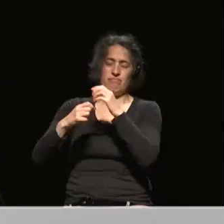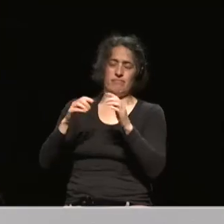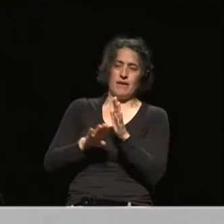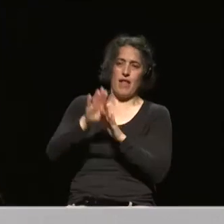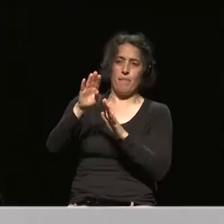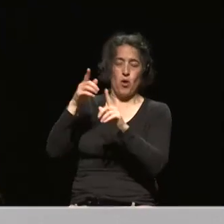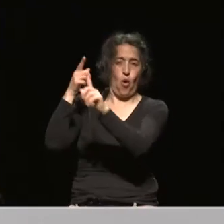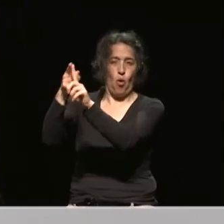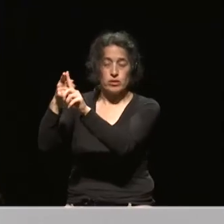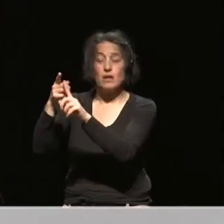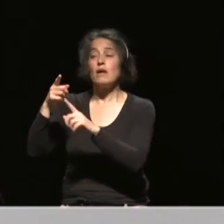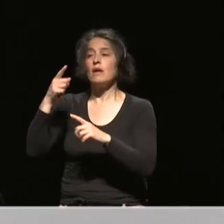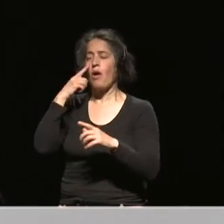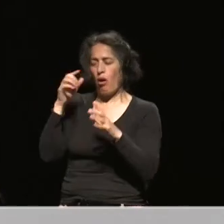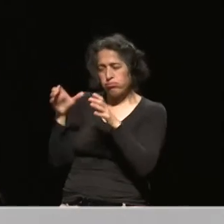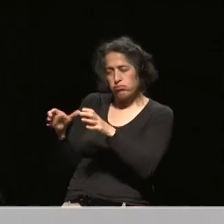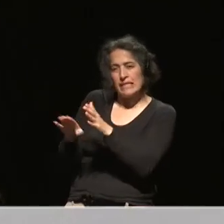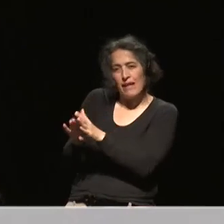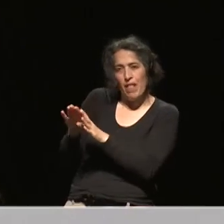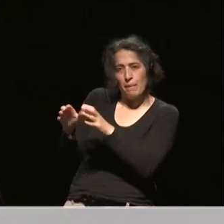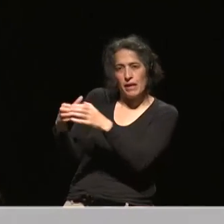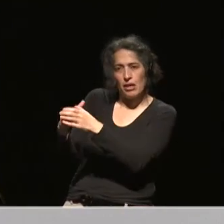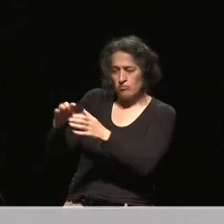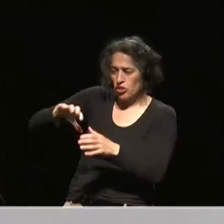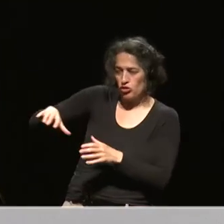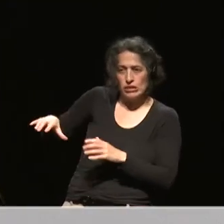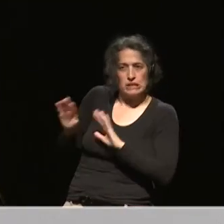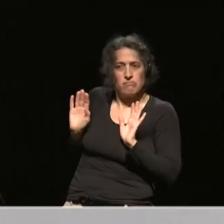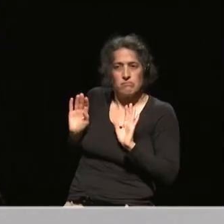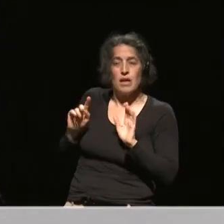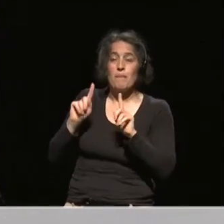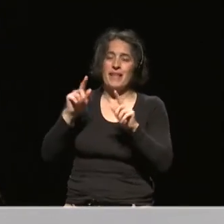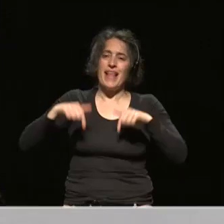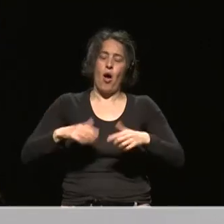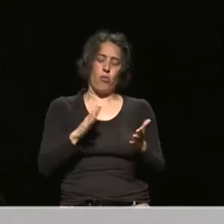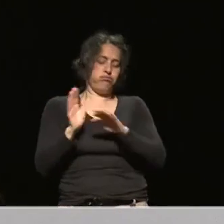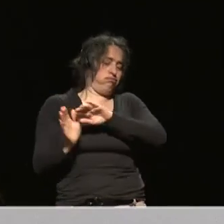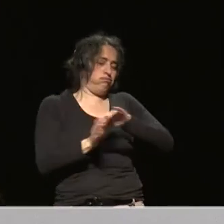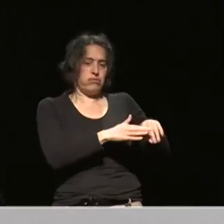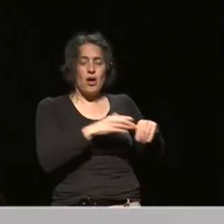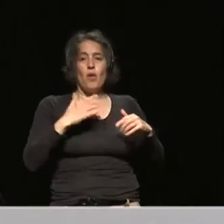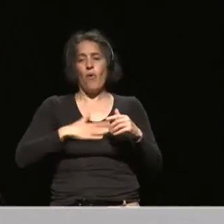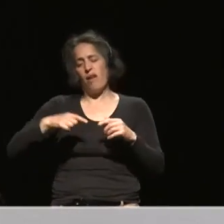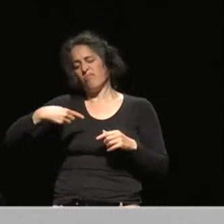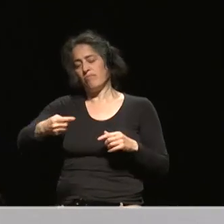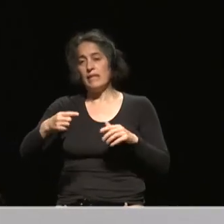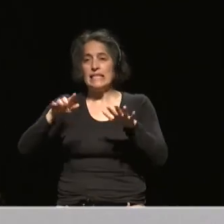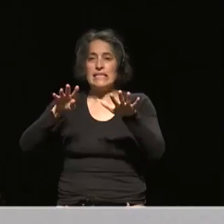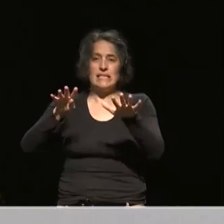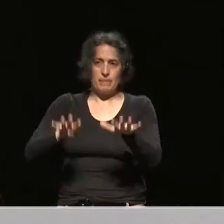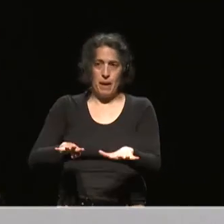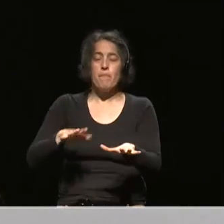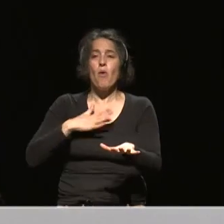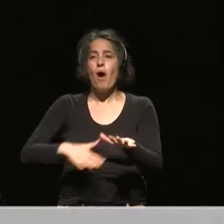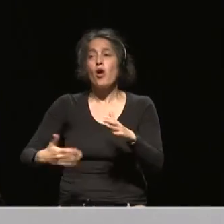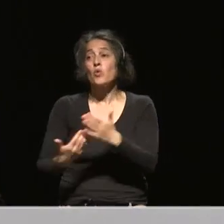like to see in New York in September is to have a new global development framework with a new set of sustainable development